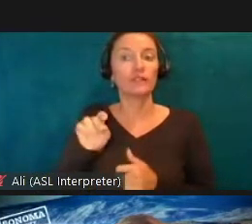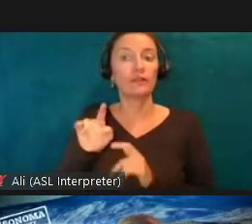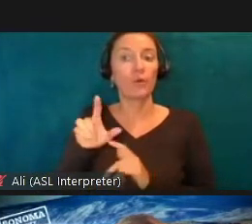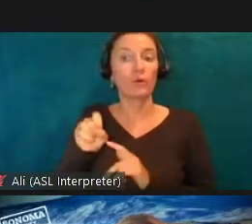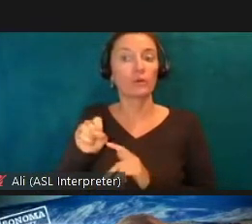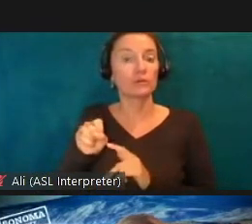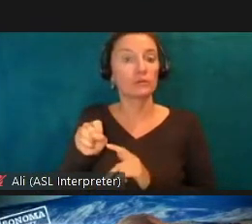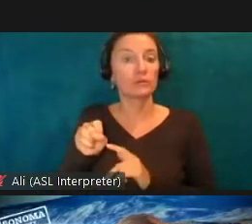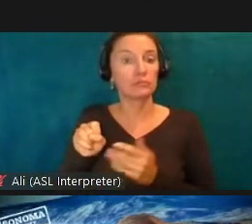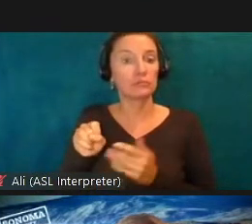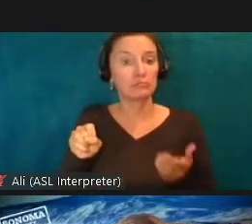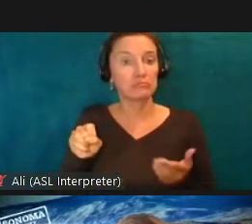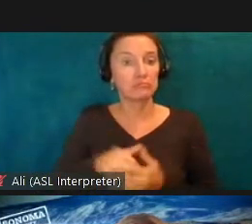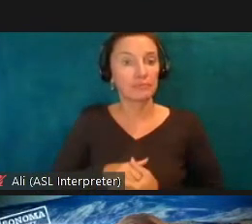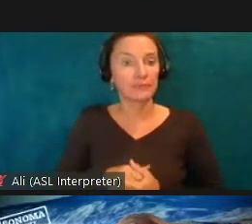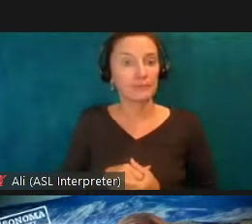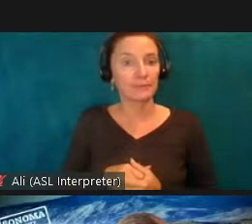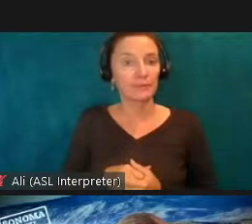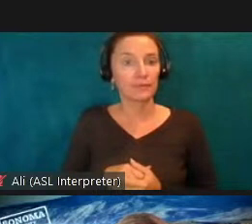one?